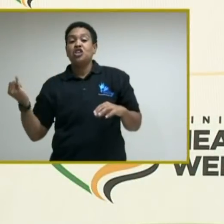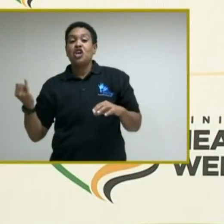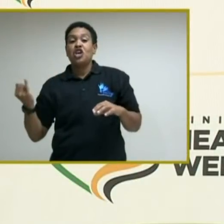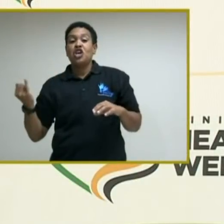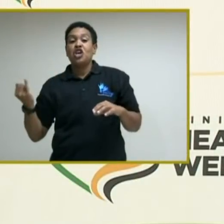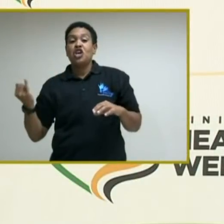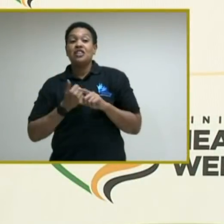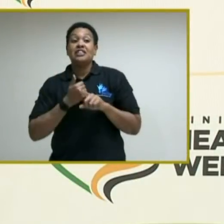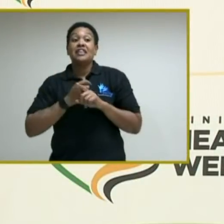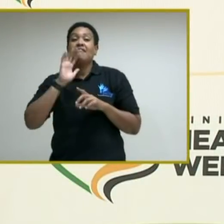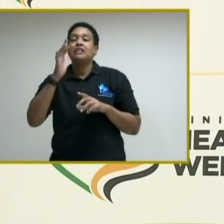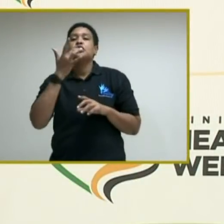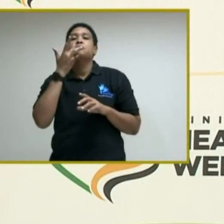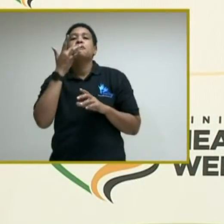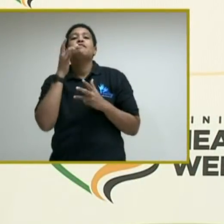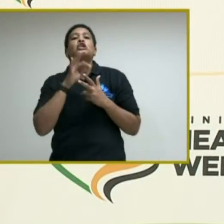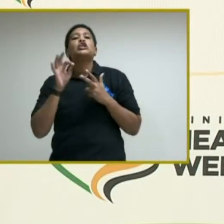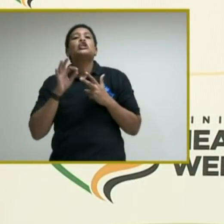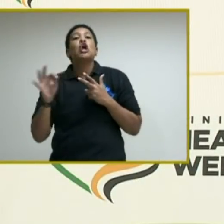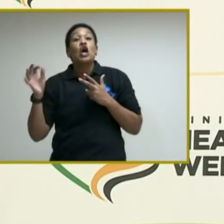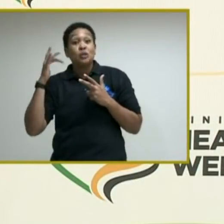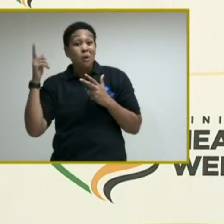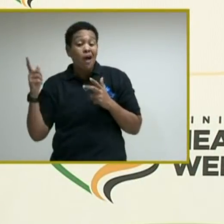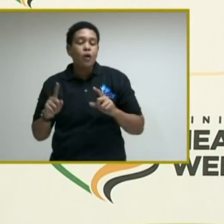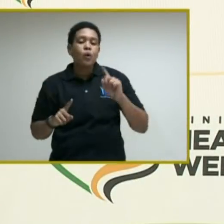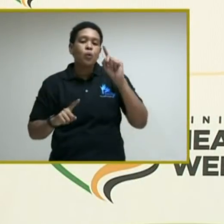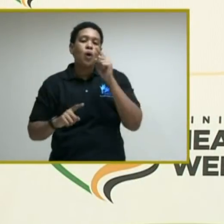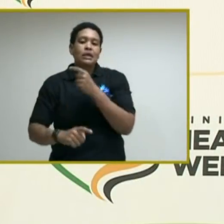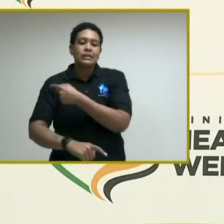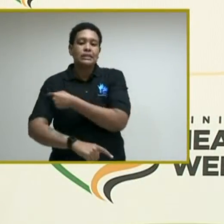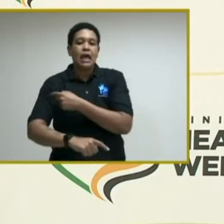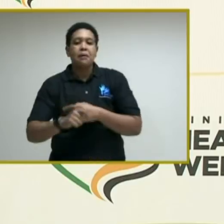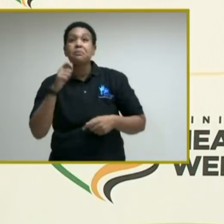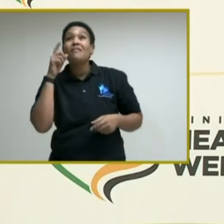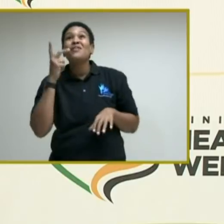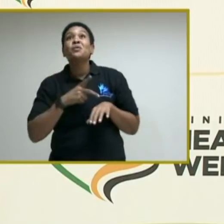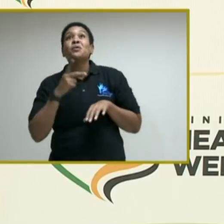was his preferred choice, because guess what? Him getting one jab